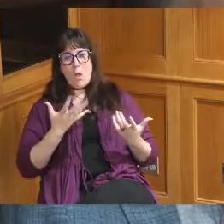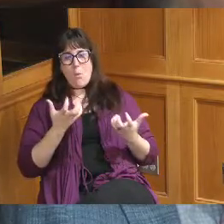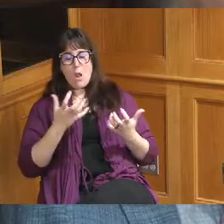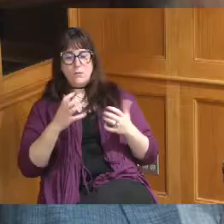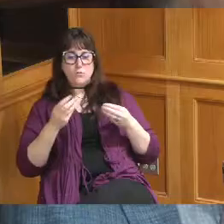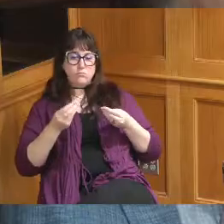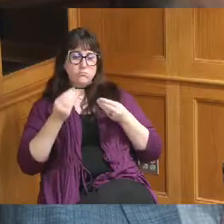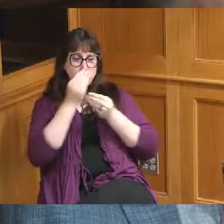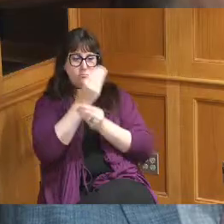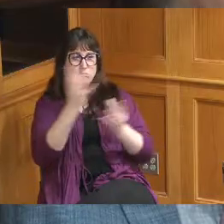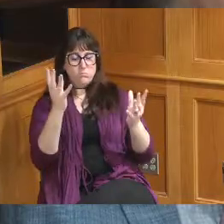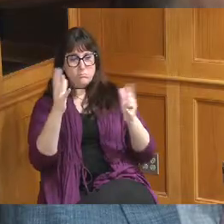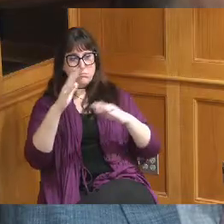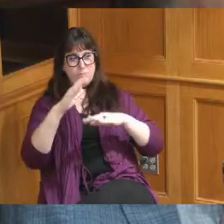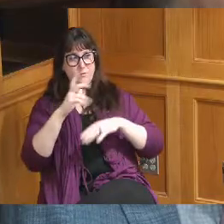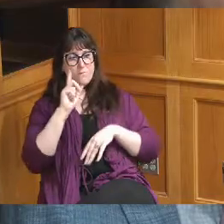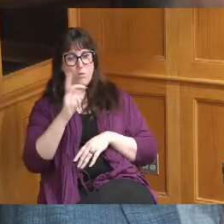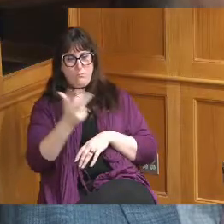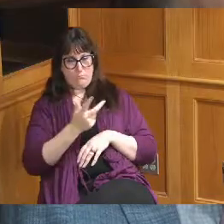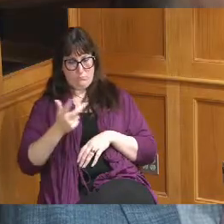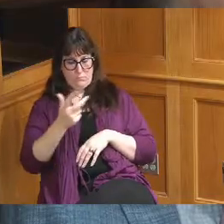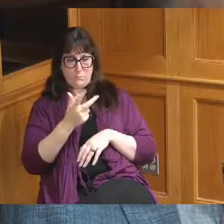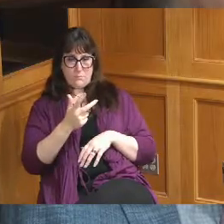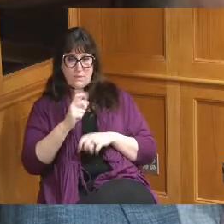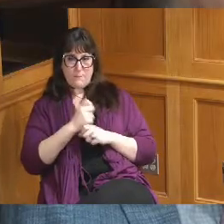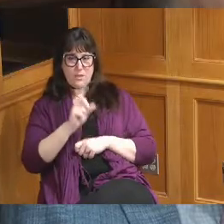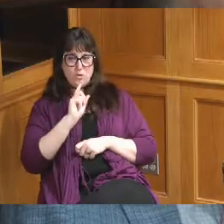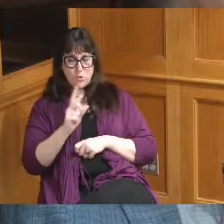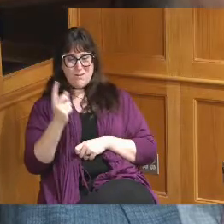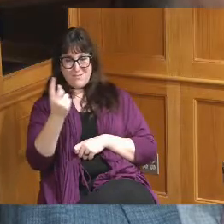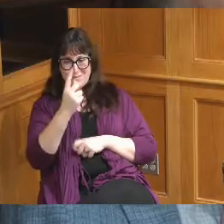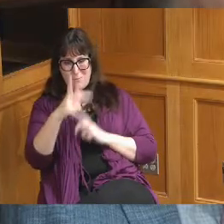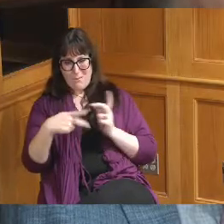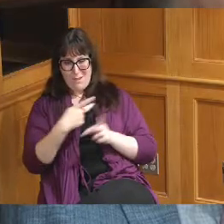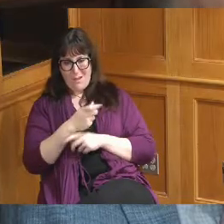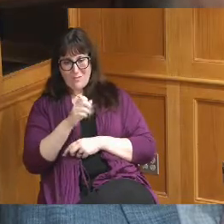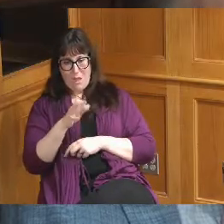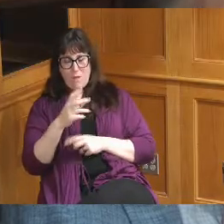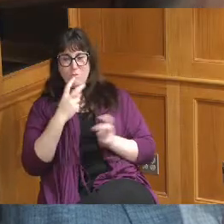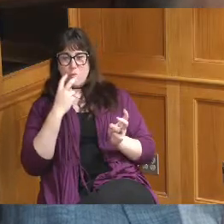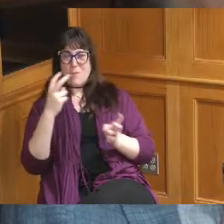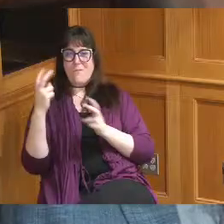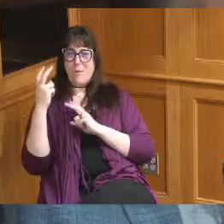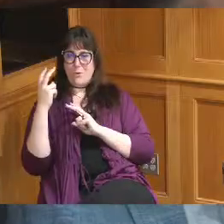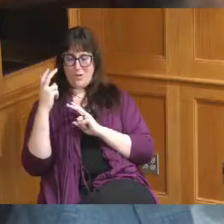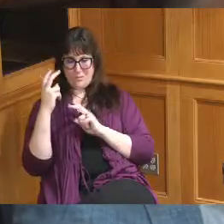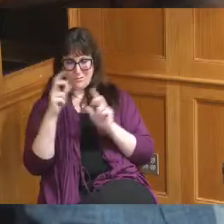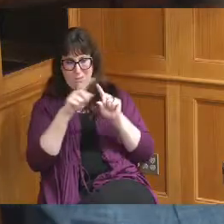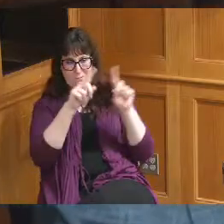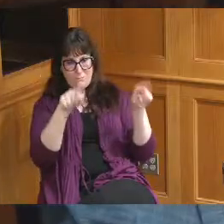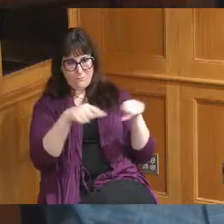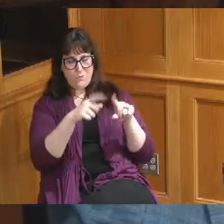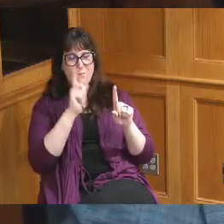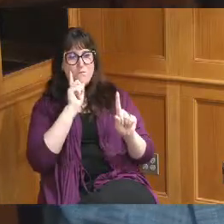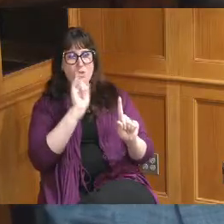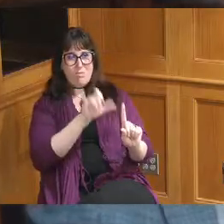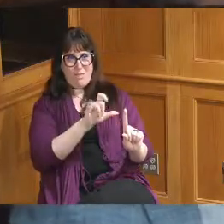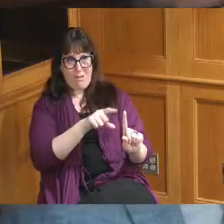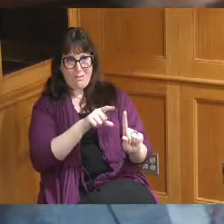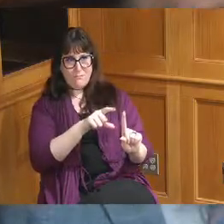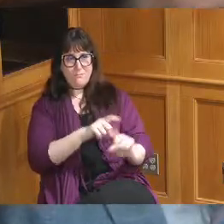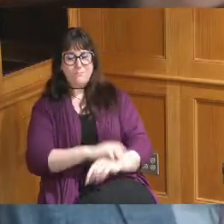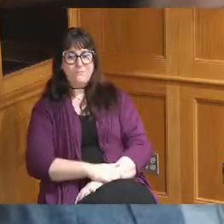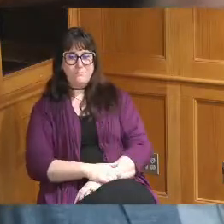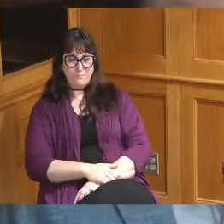colleagues too. I'd like to see us make sure that we have some type of remembrance and placard of that coming